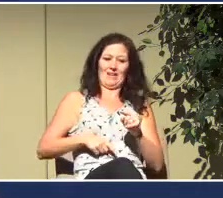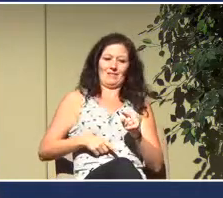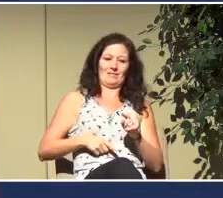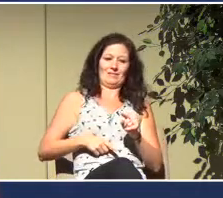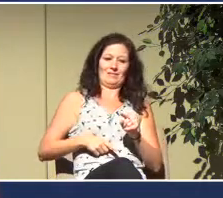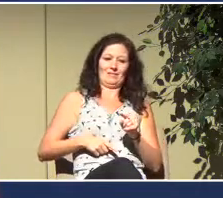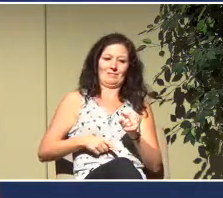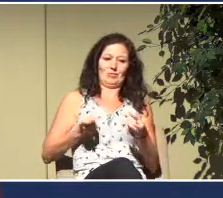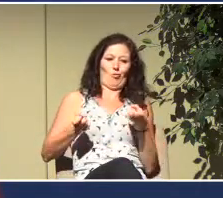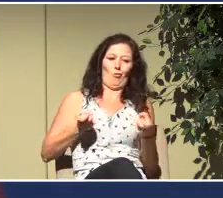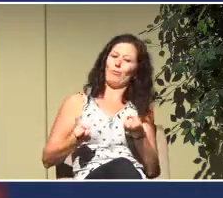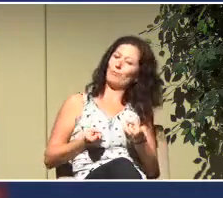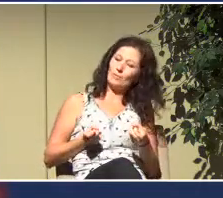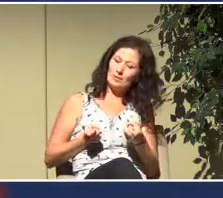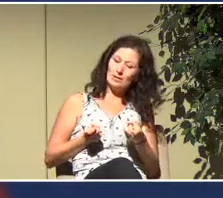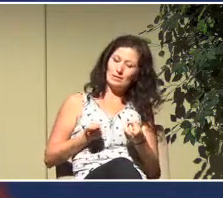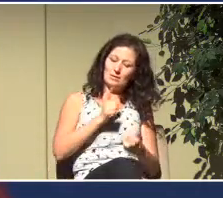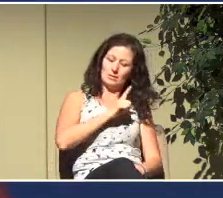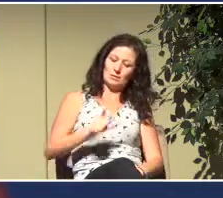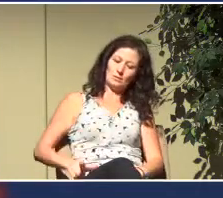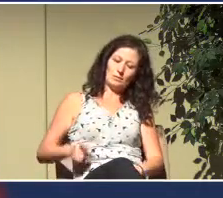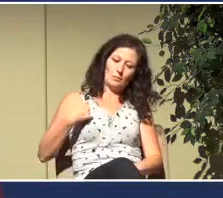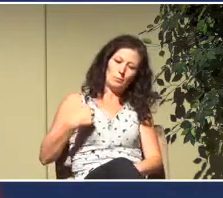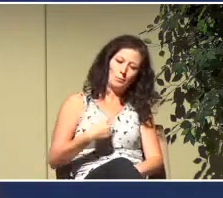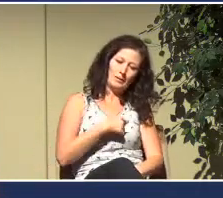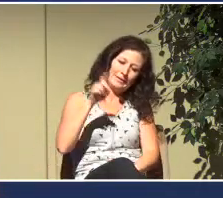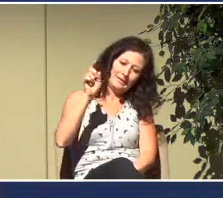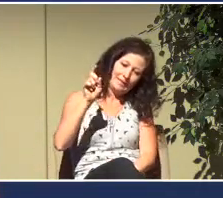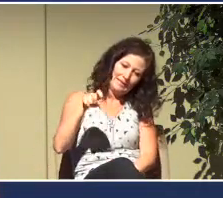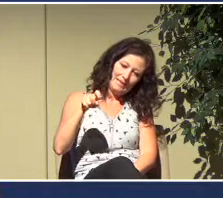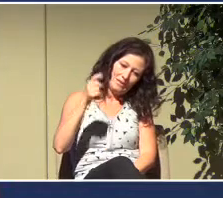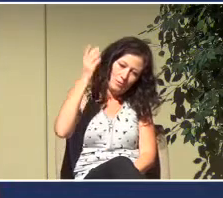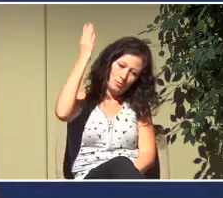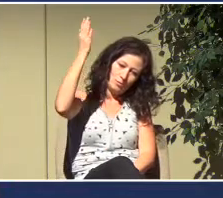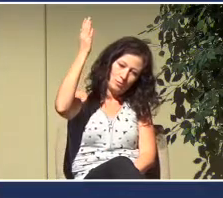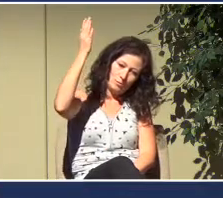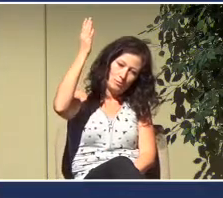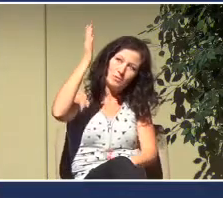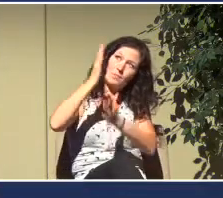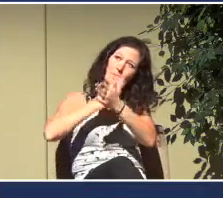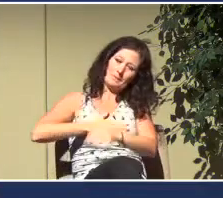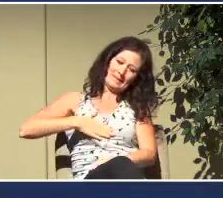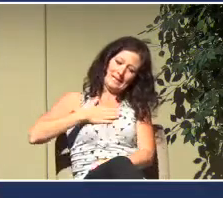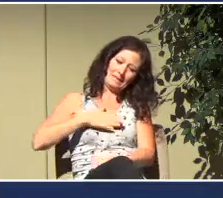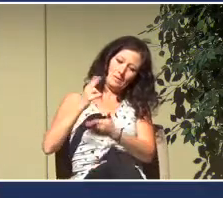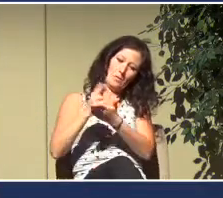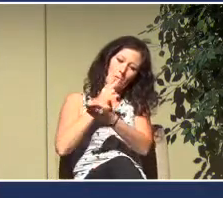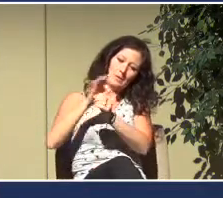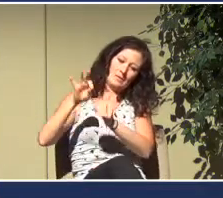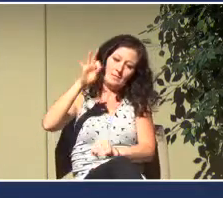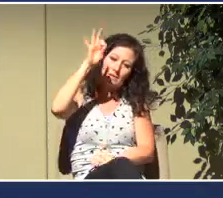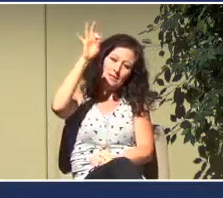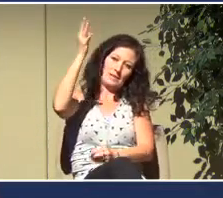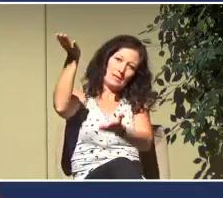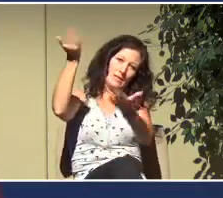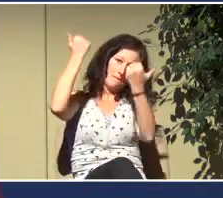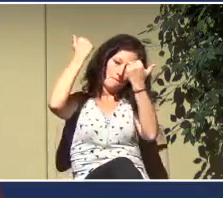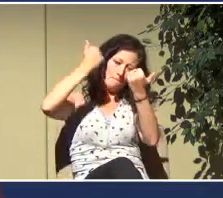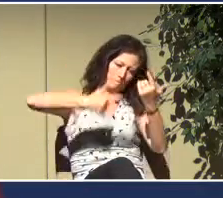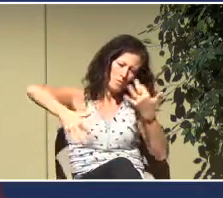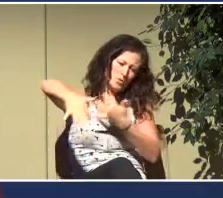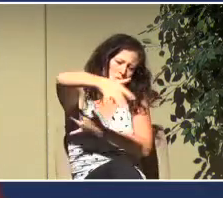you. Please, Holy Spirit, would you come and move in this room and move among those who are watching